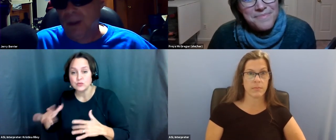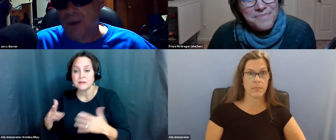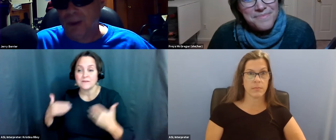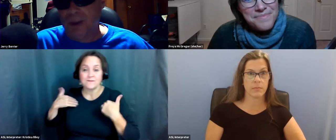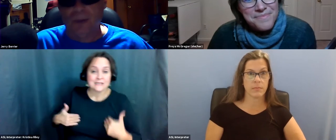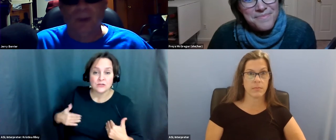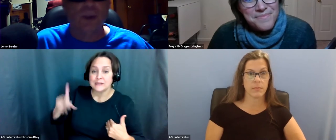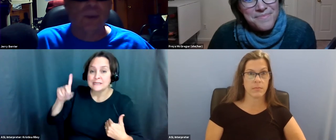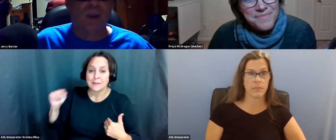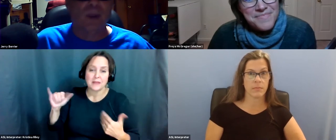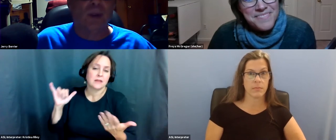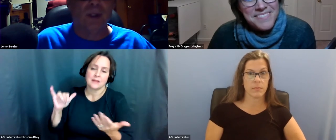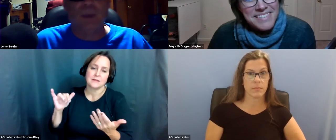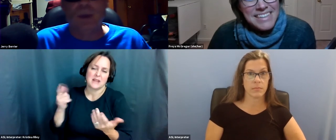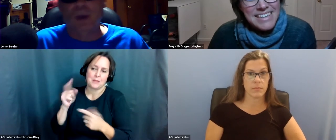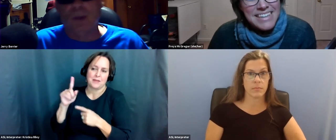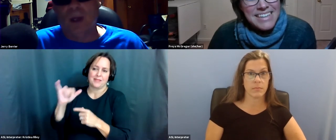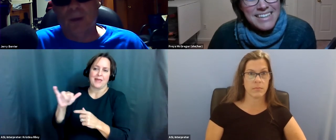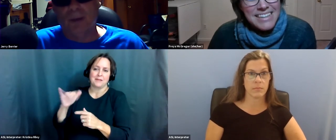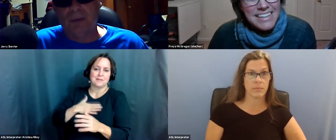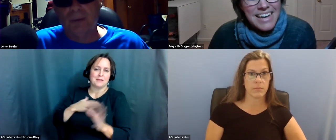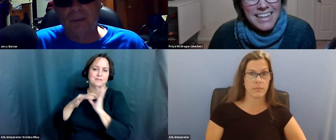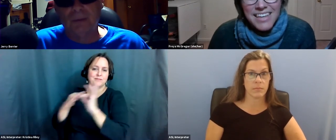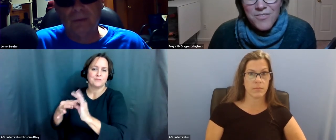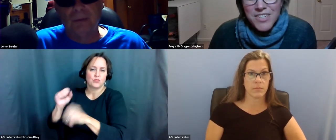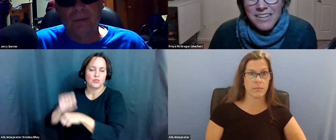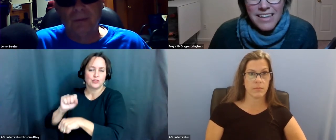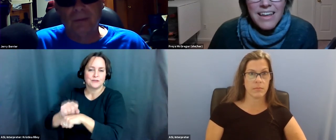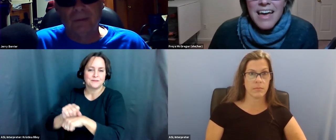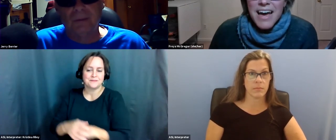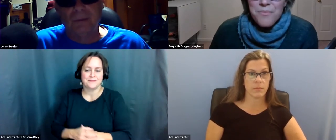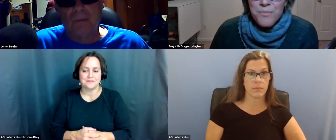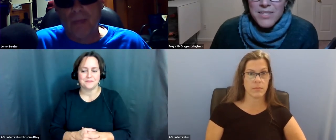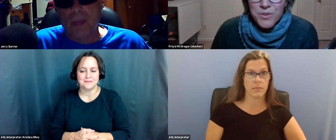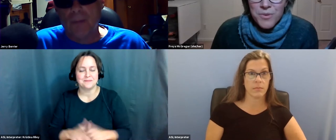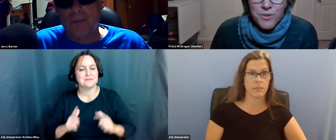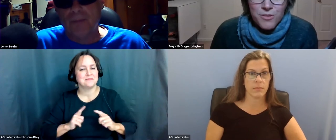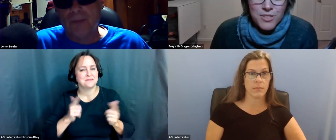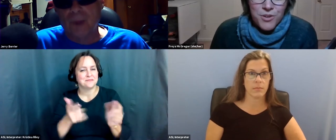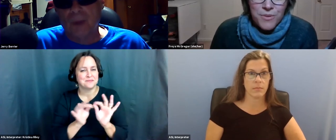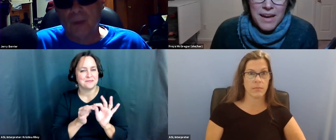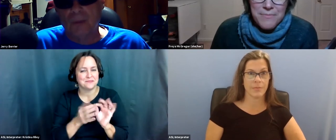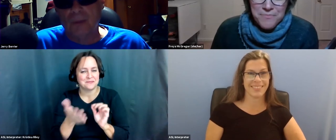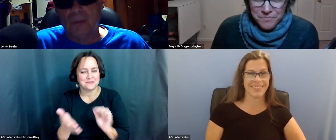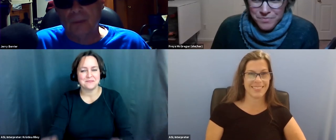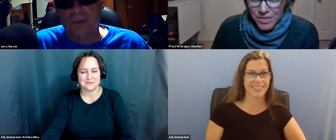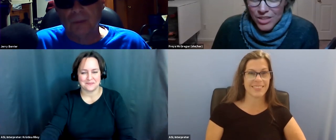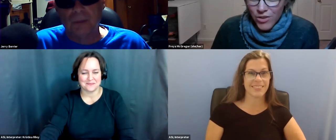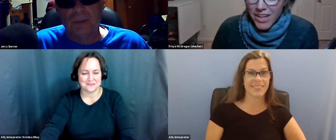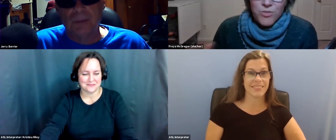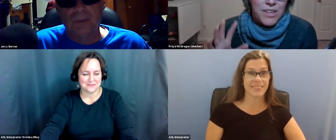Uh, so that's a little bit about what that's been all about. Yeah. Thank you for sharing that. mass Audubon also, um,